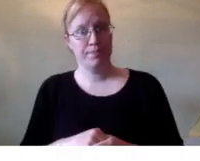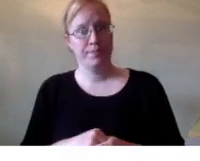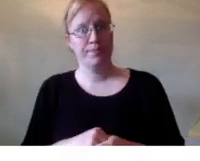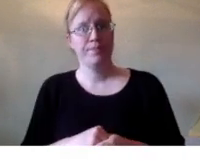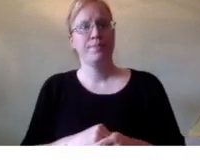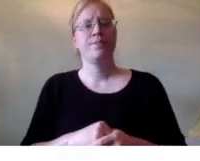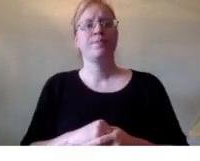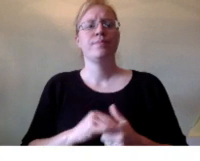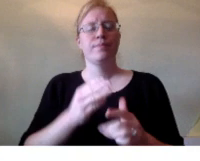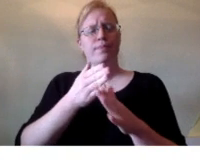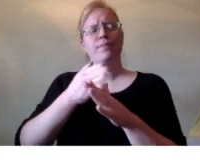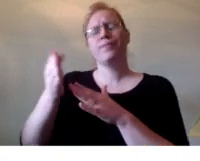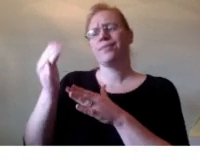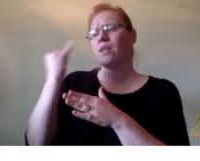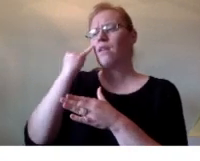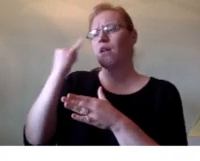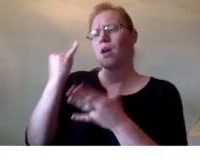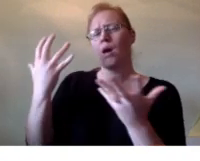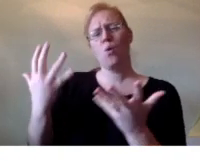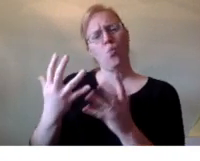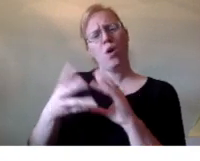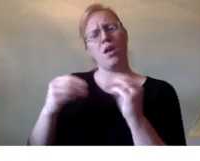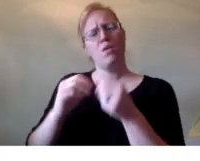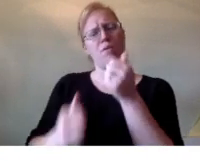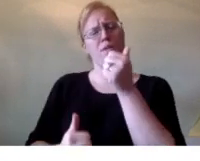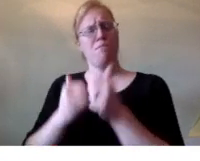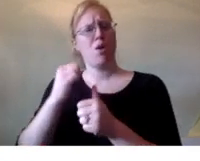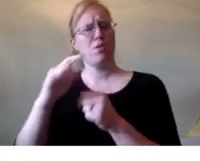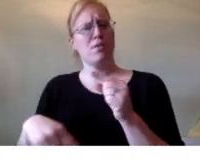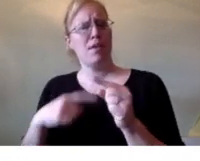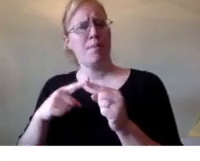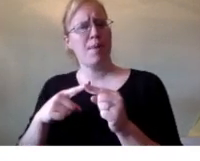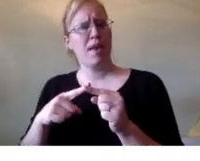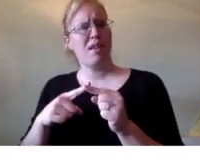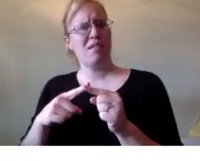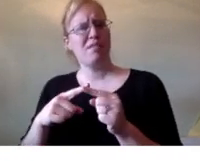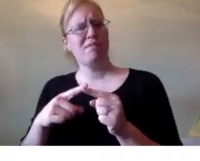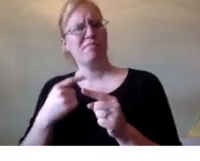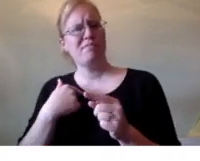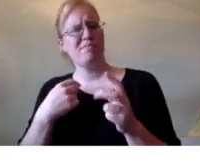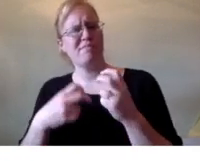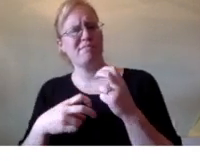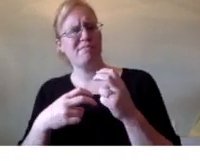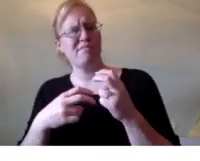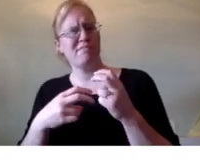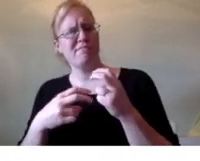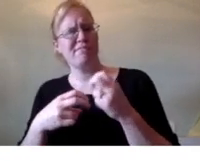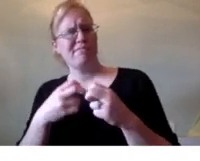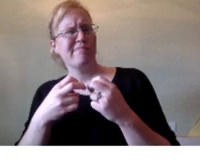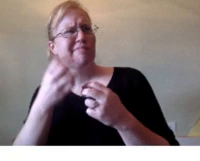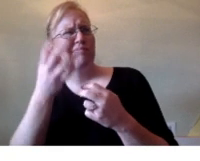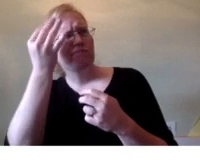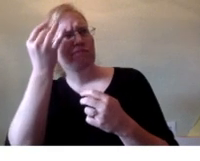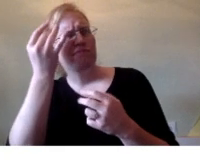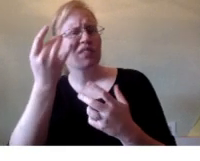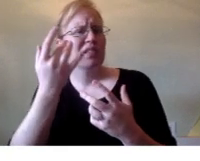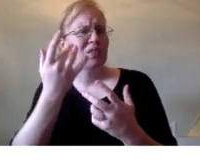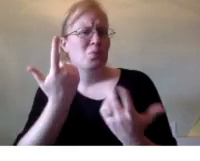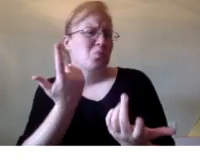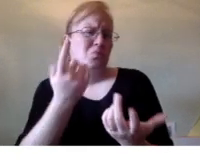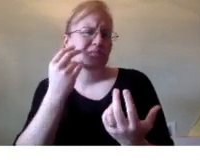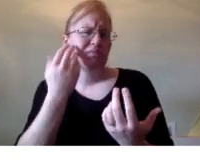All right, so the main idea, what is this story mostly about? When we have trouble thinking about what could this story be about, what do we like